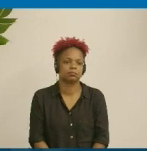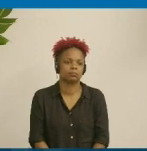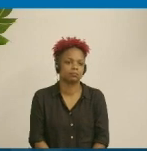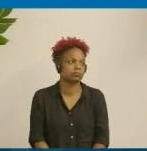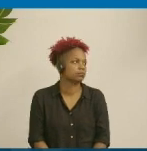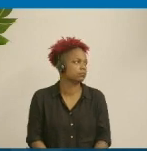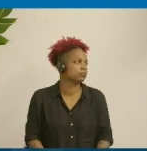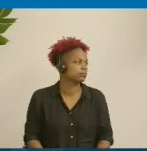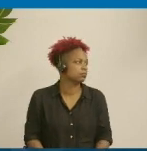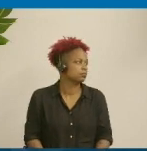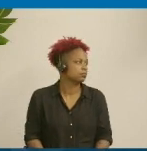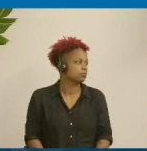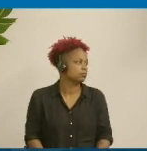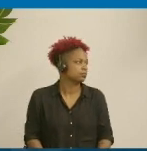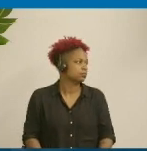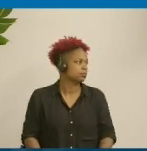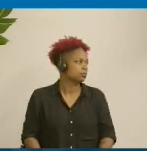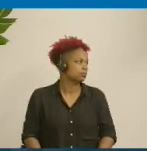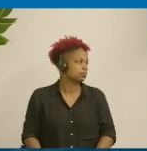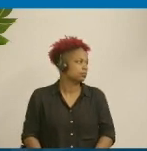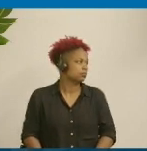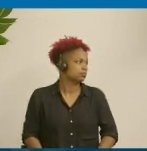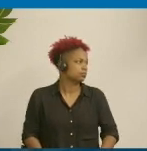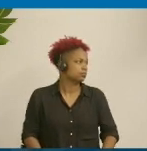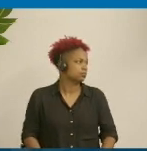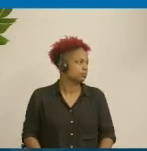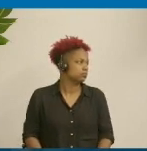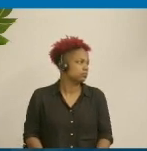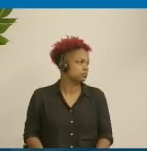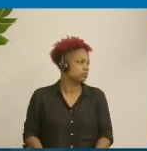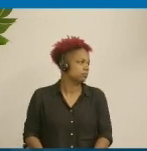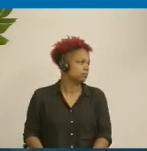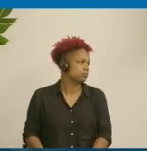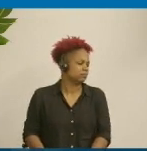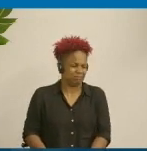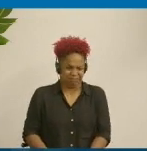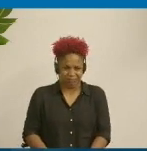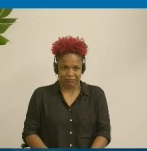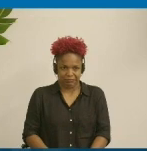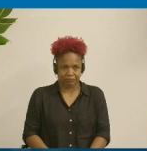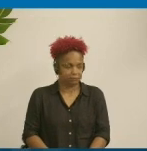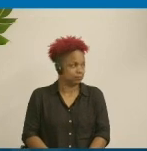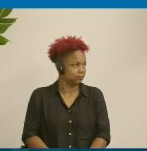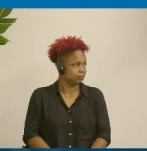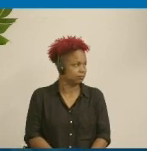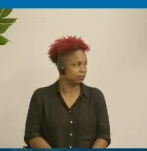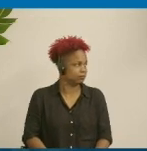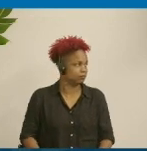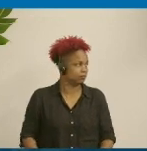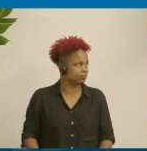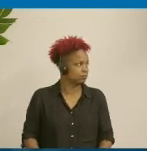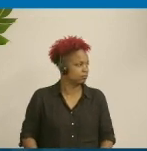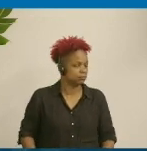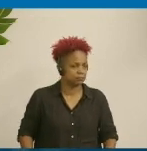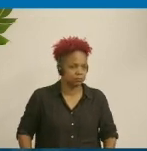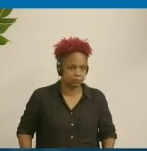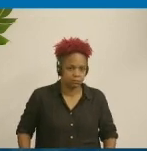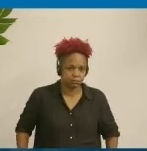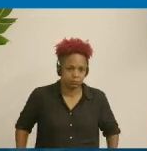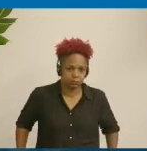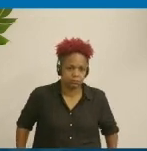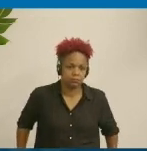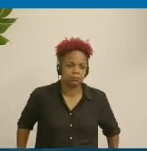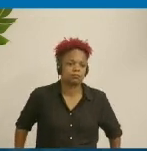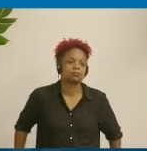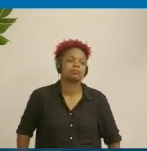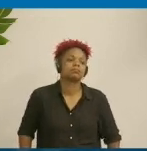Maybe I can just close up with just again the congratulations. Very pleased to see that also you're doing this in Mexico. Of course,